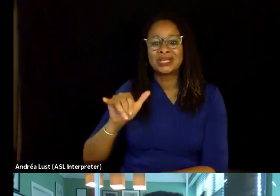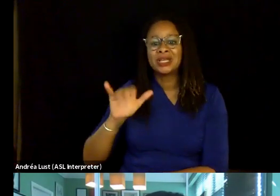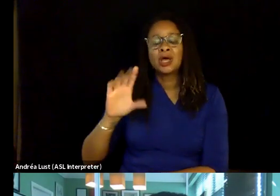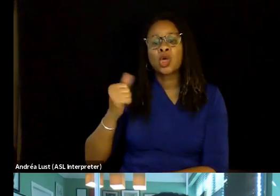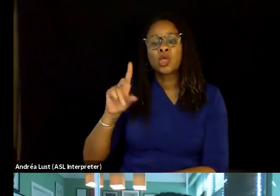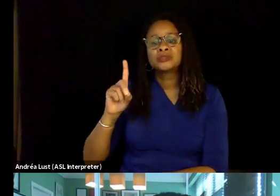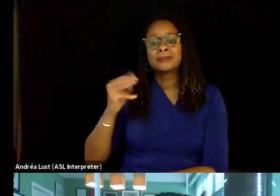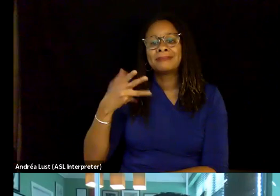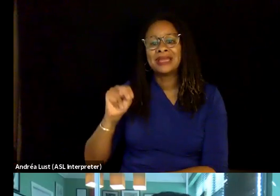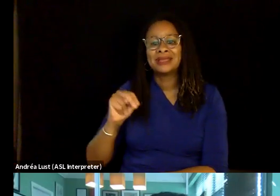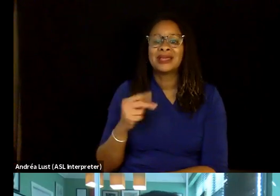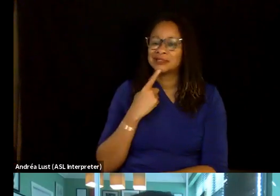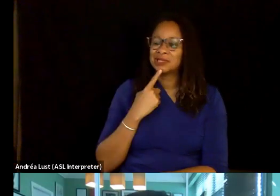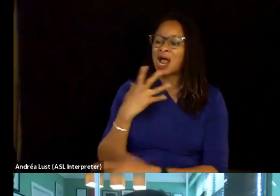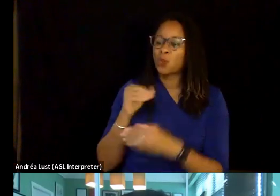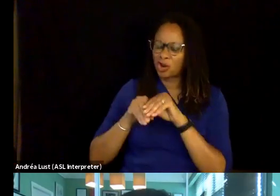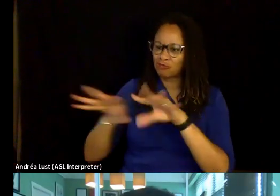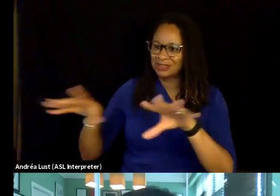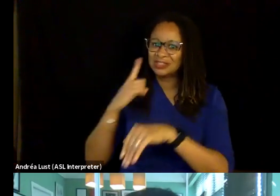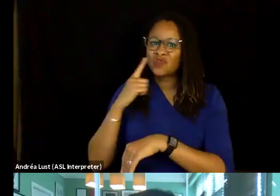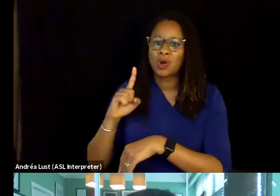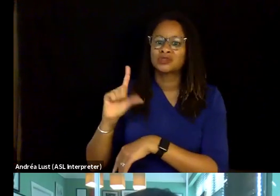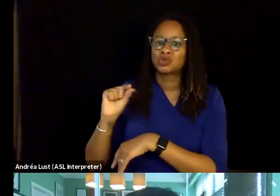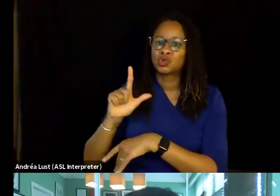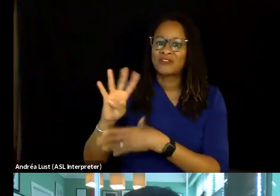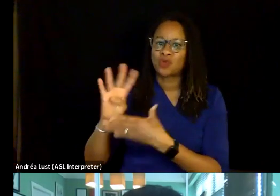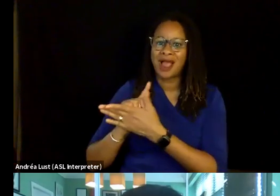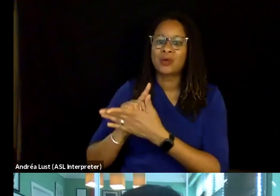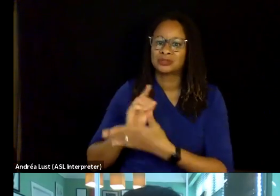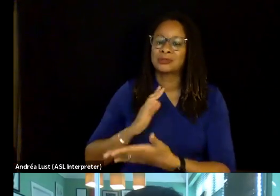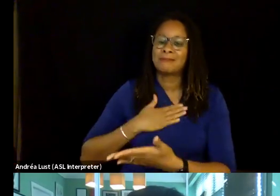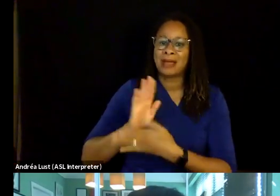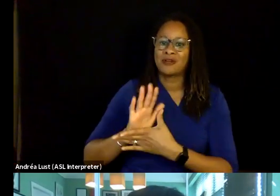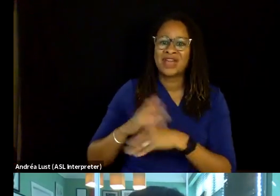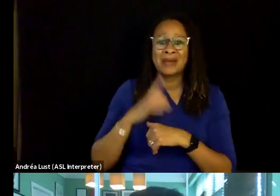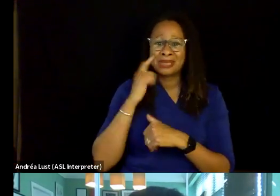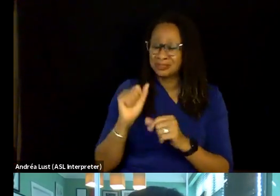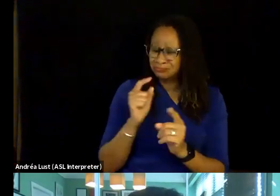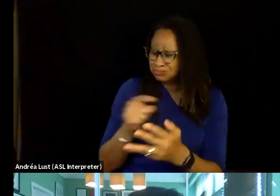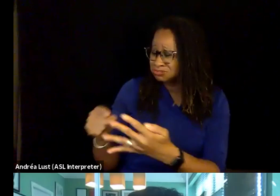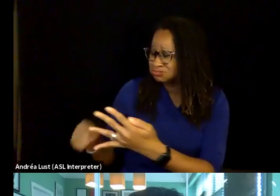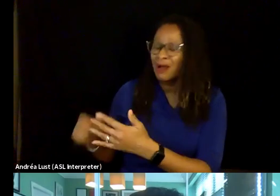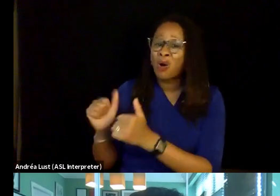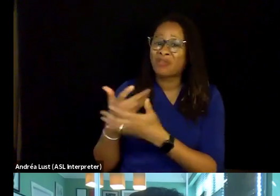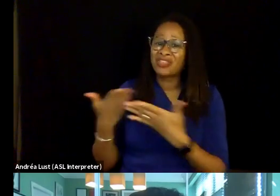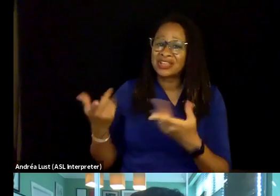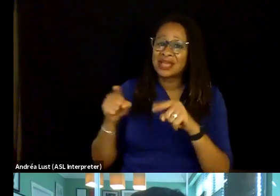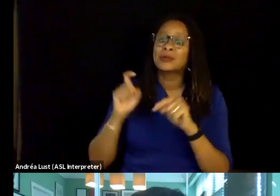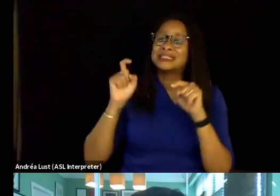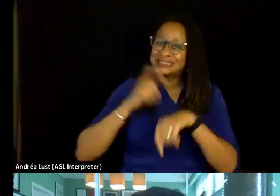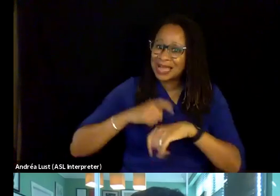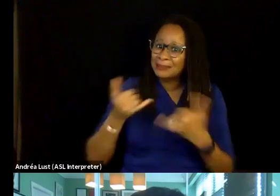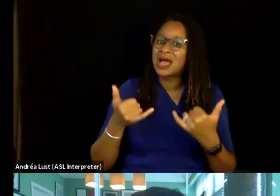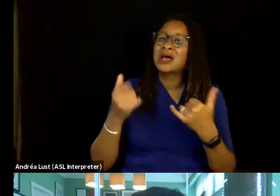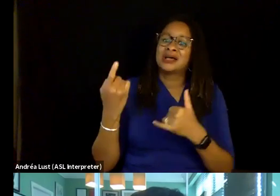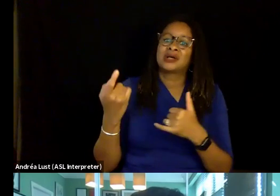Julie, I want to release the film in the Philippines for 24 hours. She goes, why? I said, because all these things are happening. I think this is the time. We should do it. There's